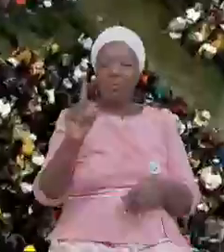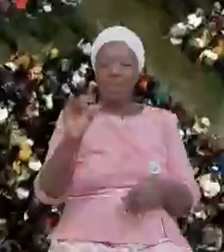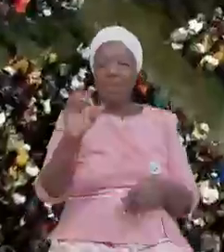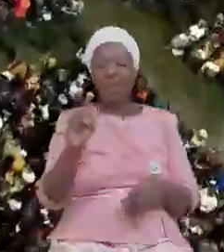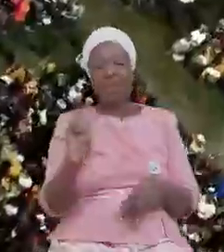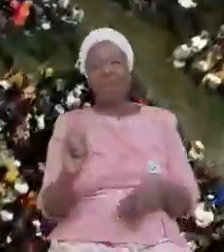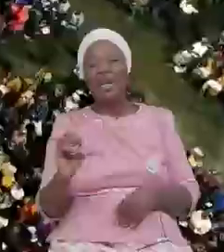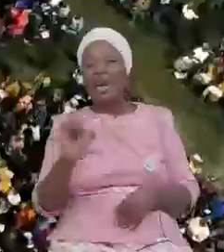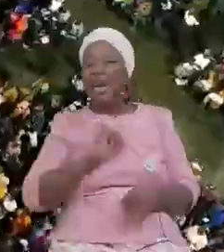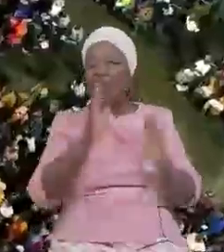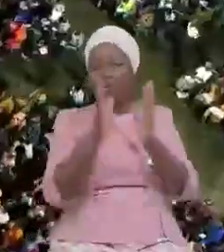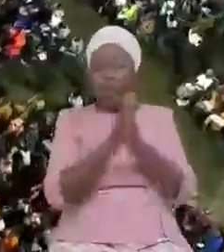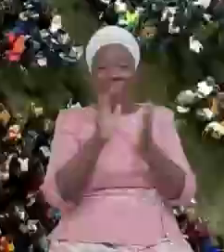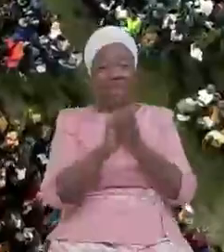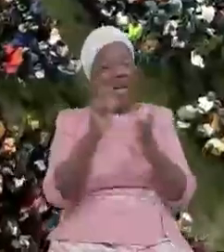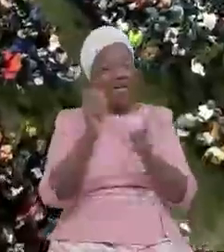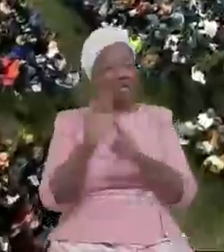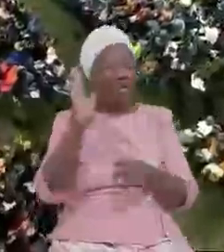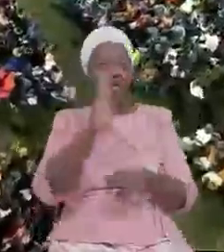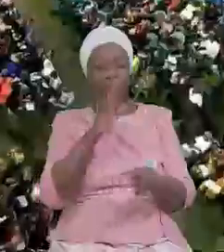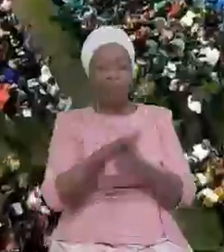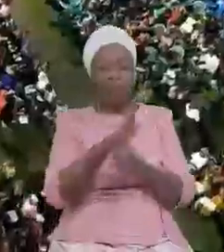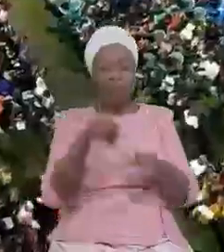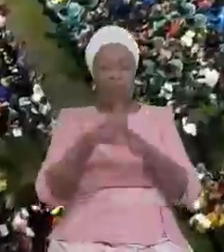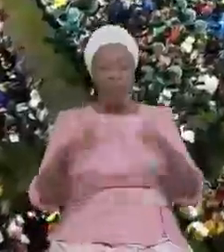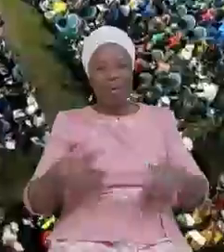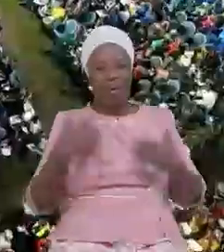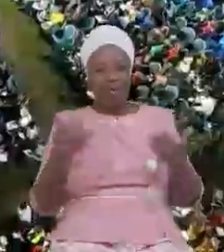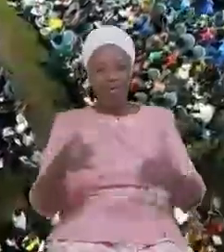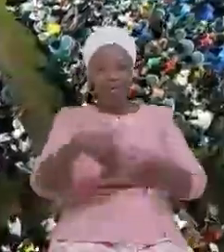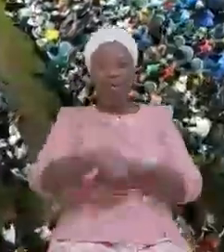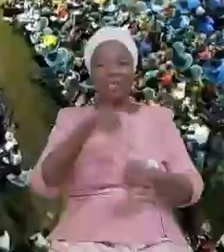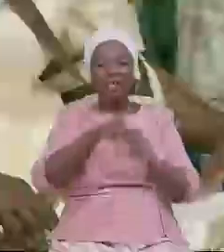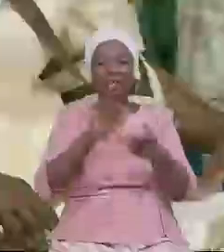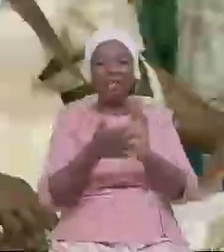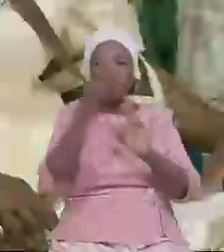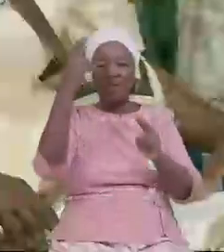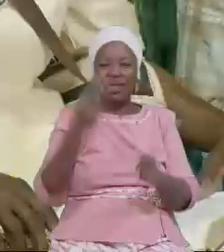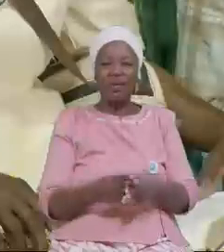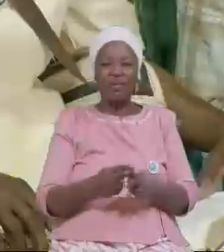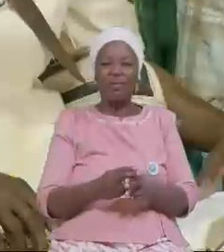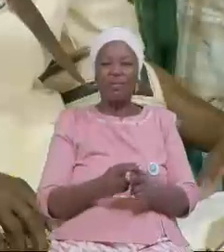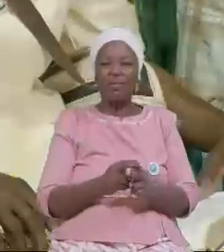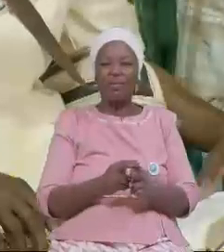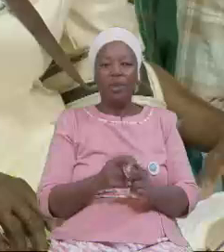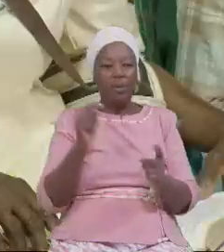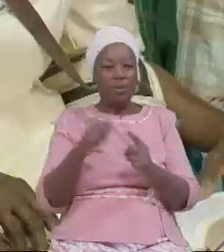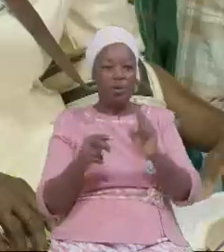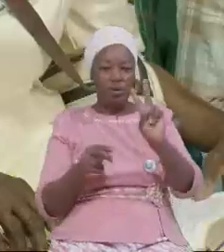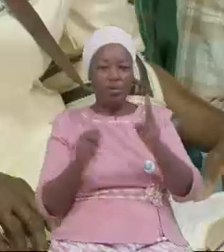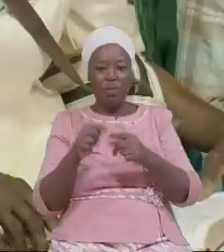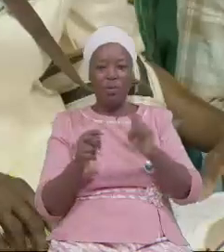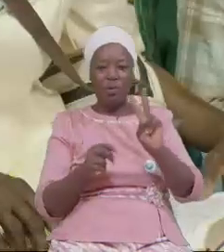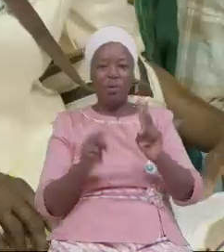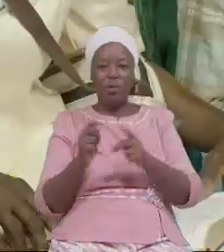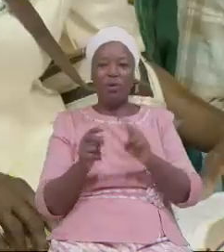that word will be fulfilled in your life tonight in Jesus' name. Point number two. Number